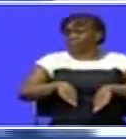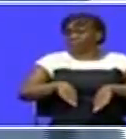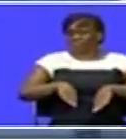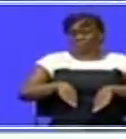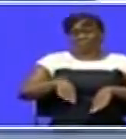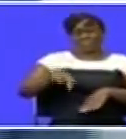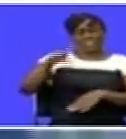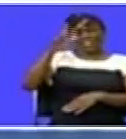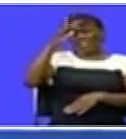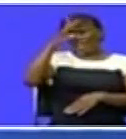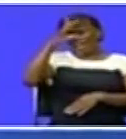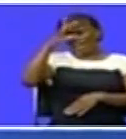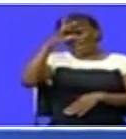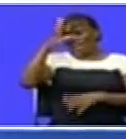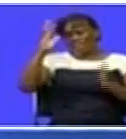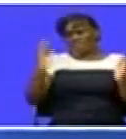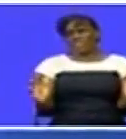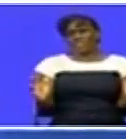Naambia oh.